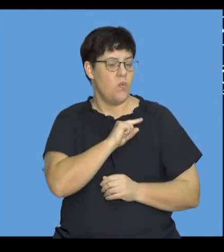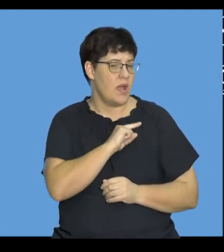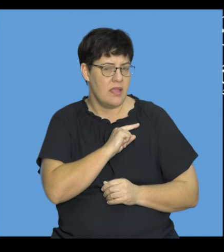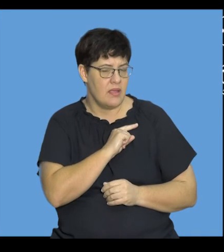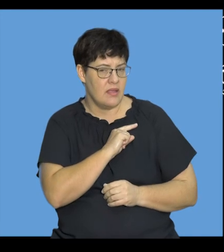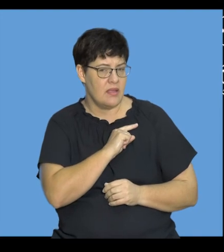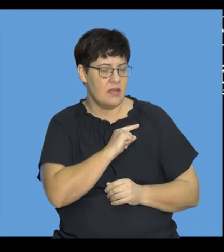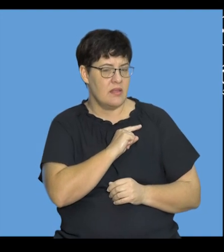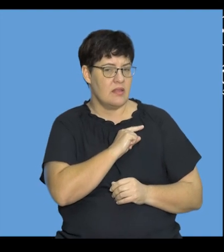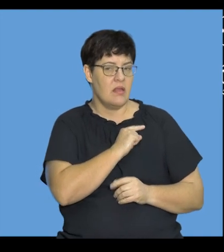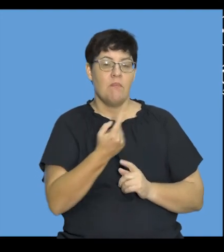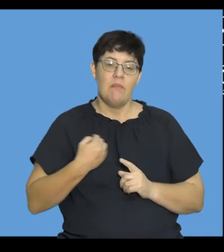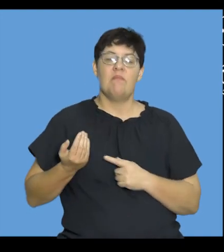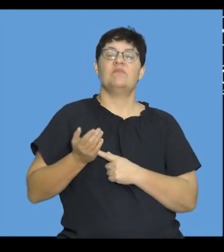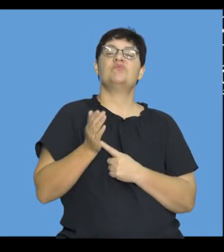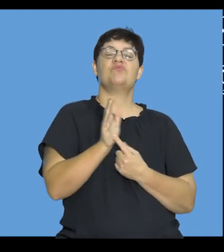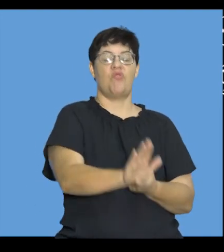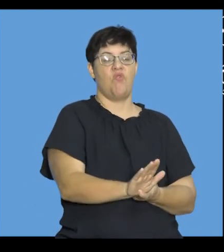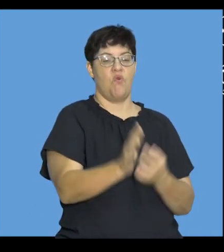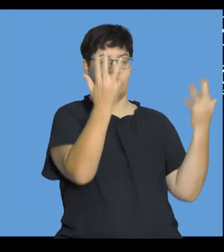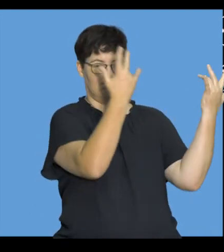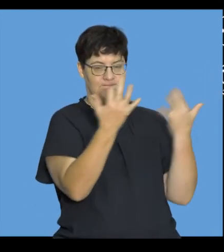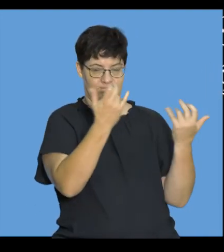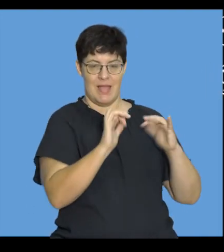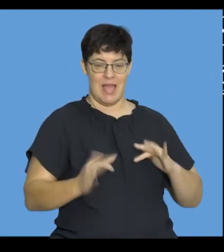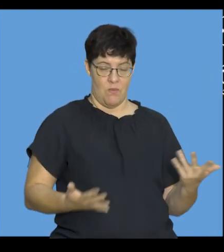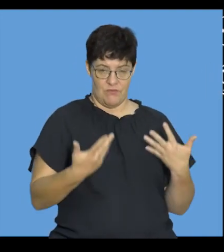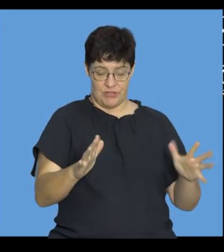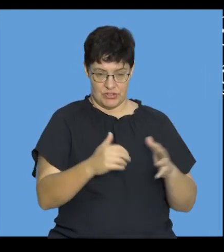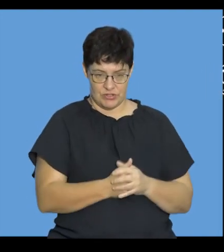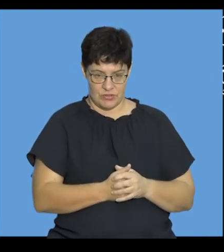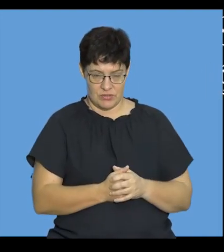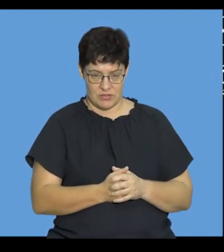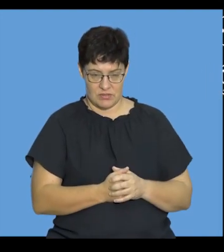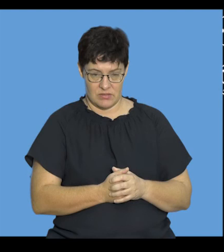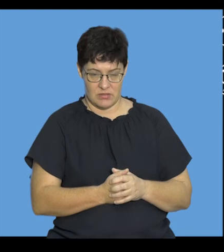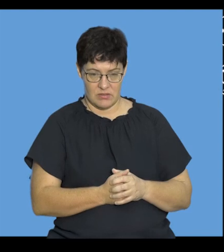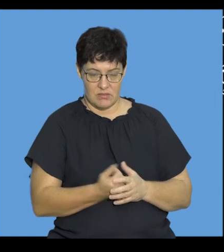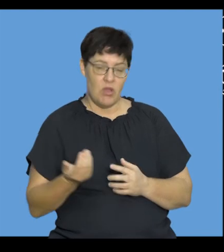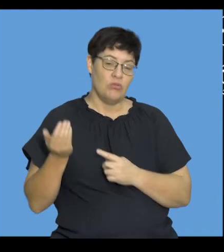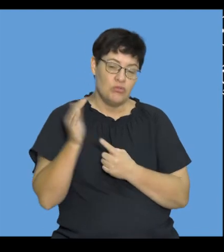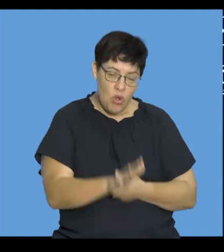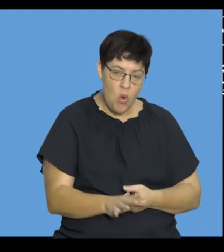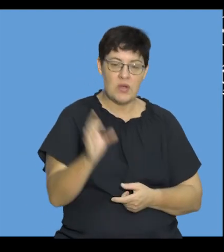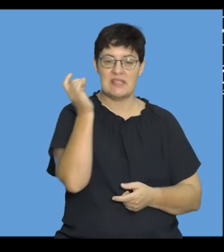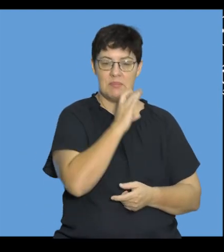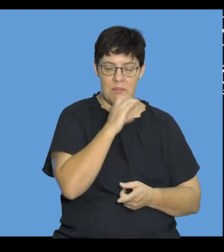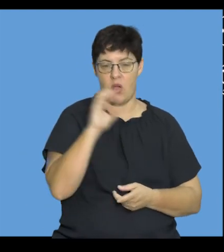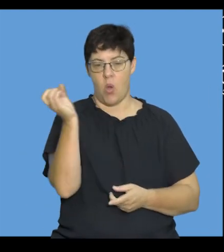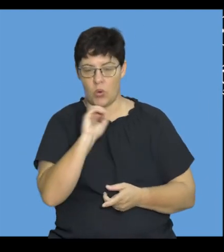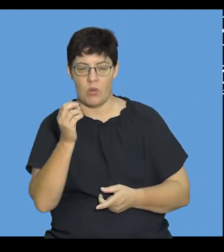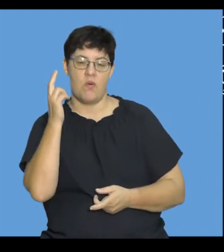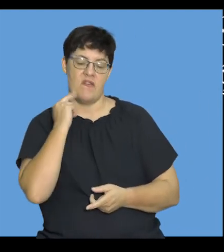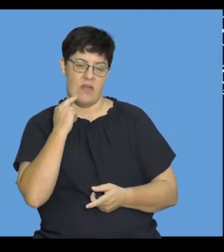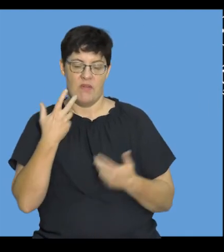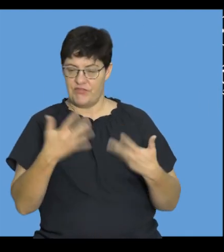you've shown me the calculations. You've shown me September's, October's, and November's. So